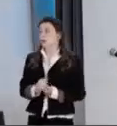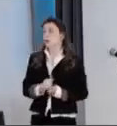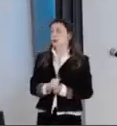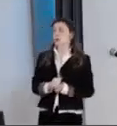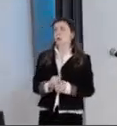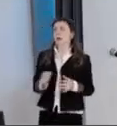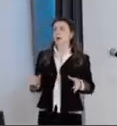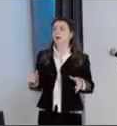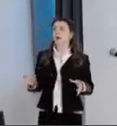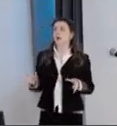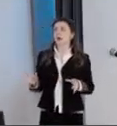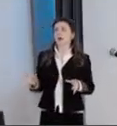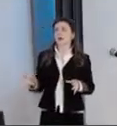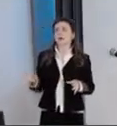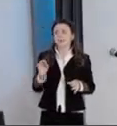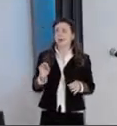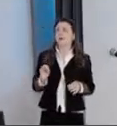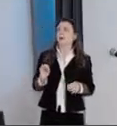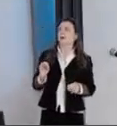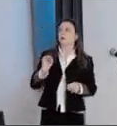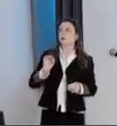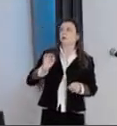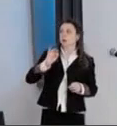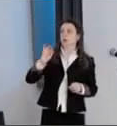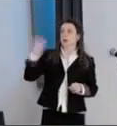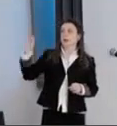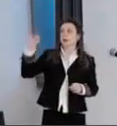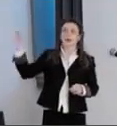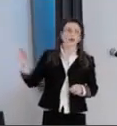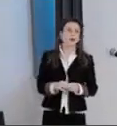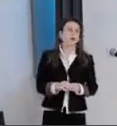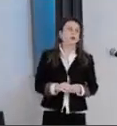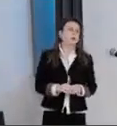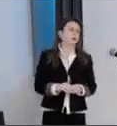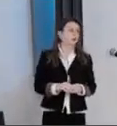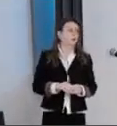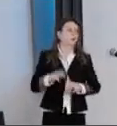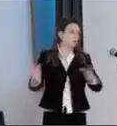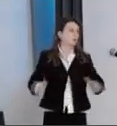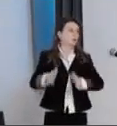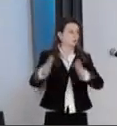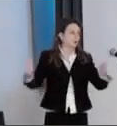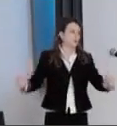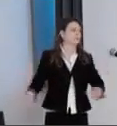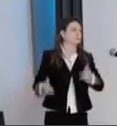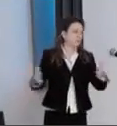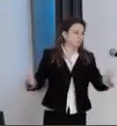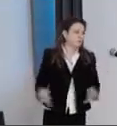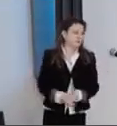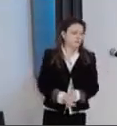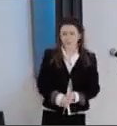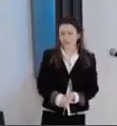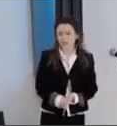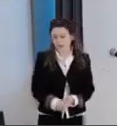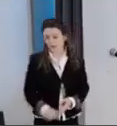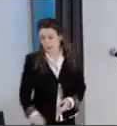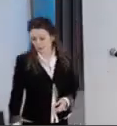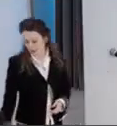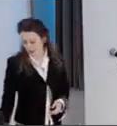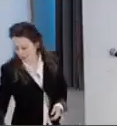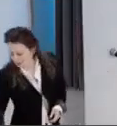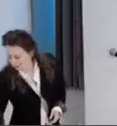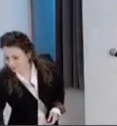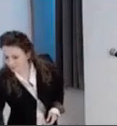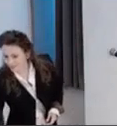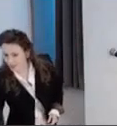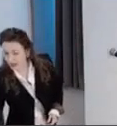Whereas, unfortunately, what I'm going to suggest, I take it, wouldn't really satisfy Saito's definition, but this is the best I can do for